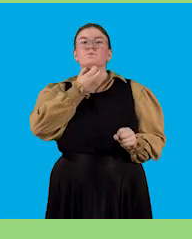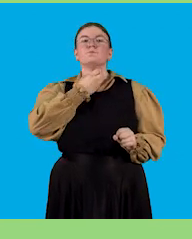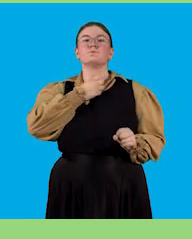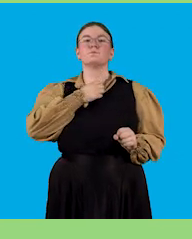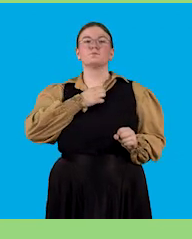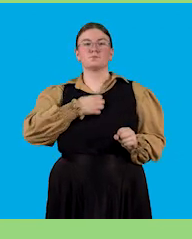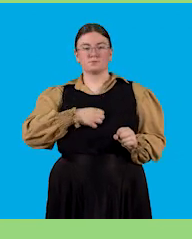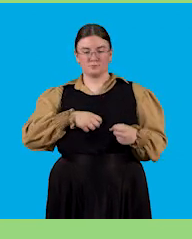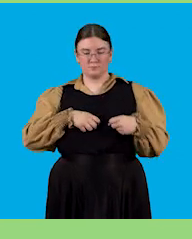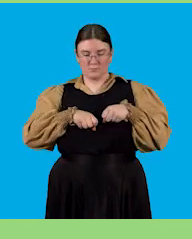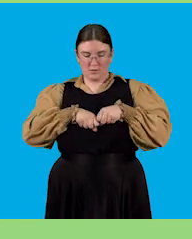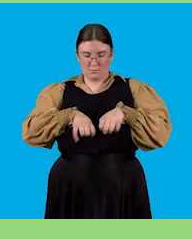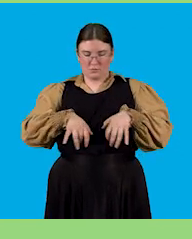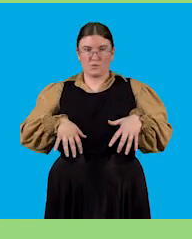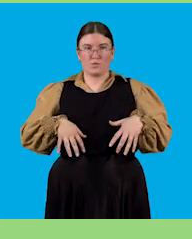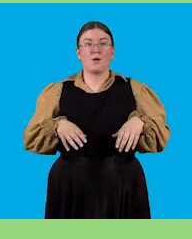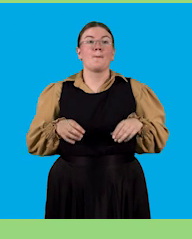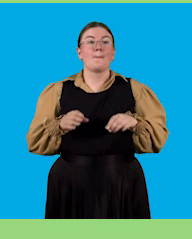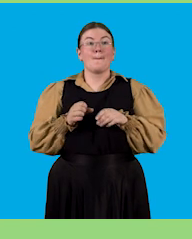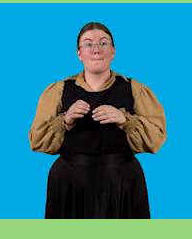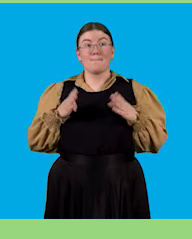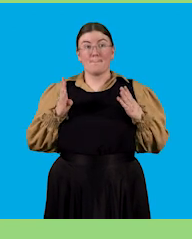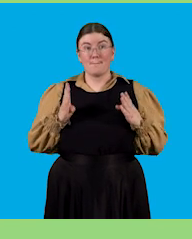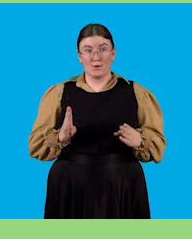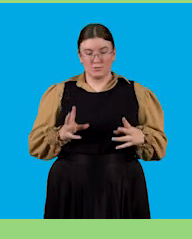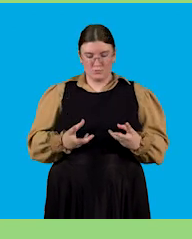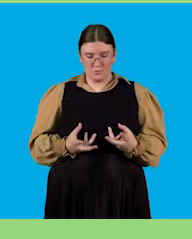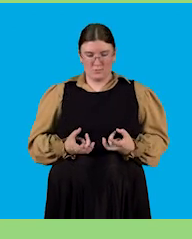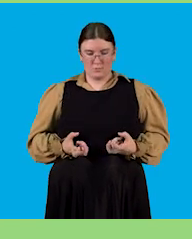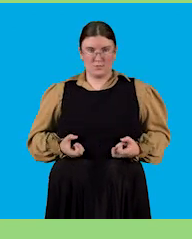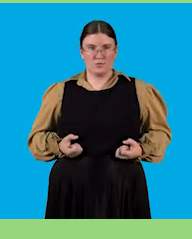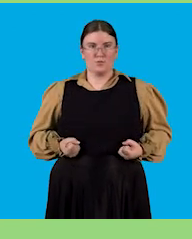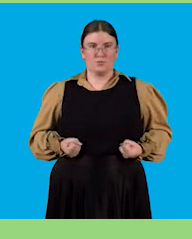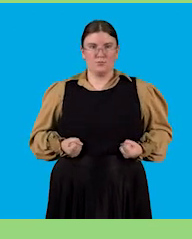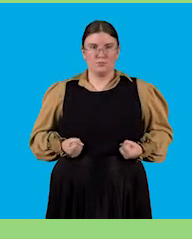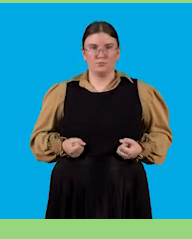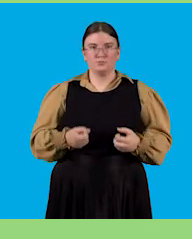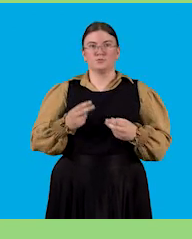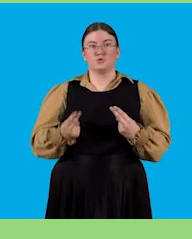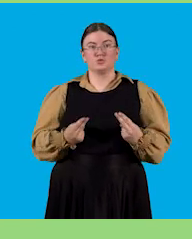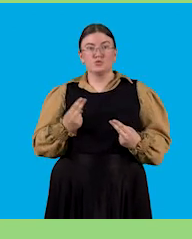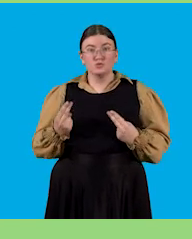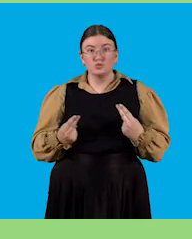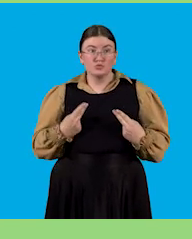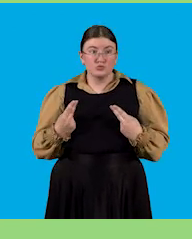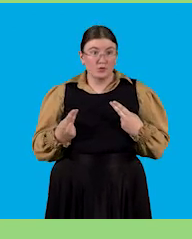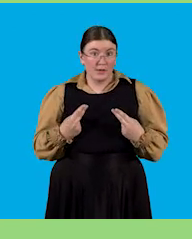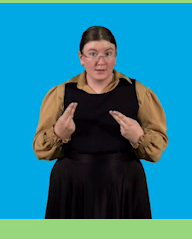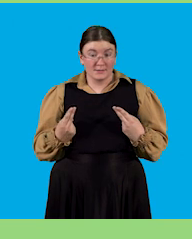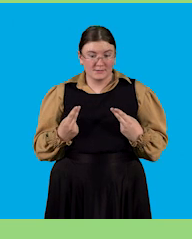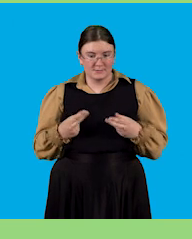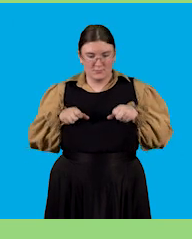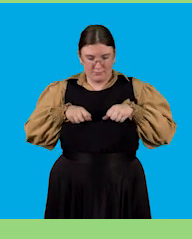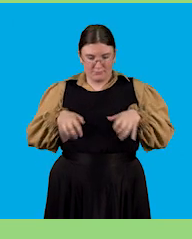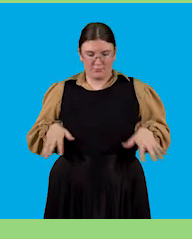the nutrients to where they are needed. But have you ever thought what happens to what is not needed?